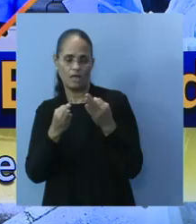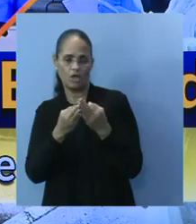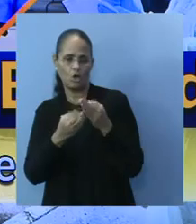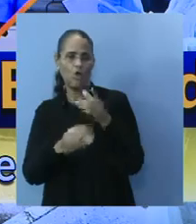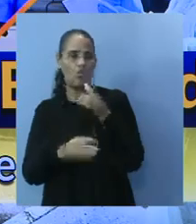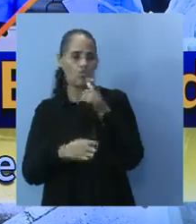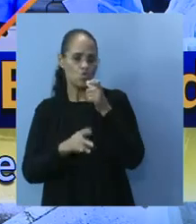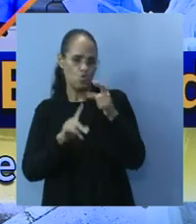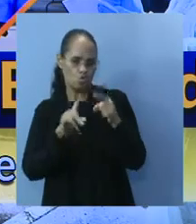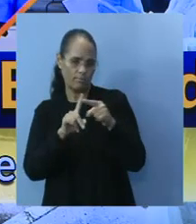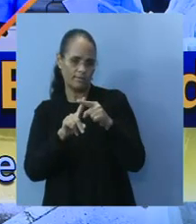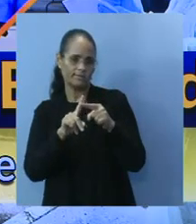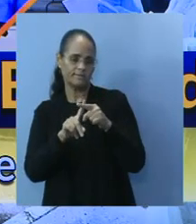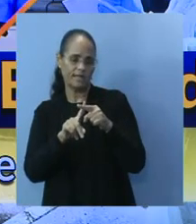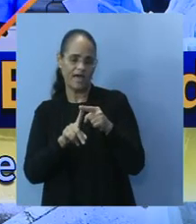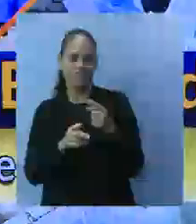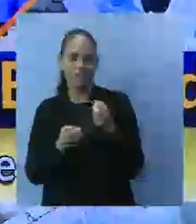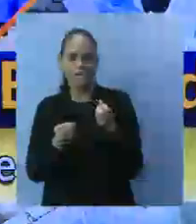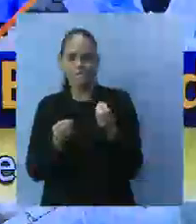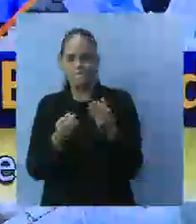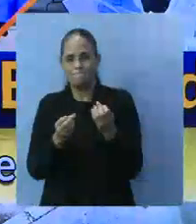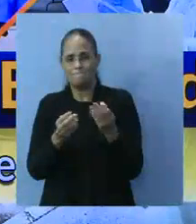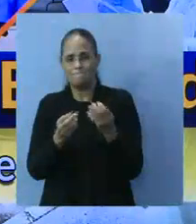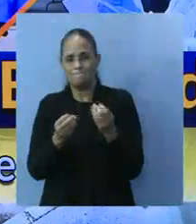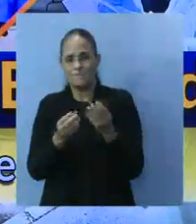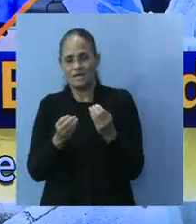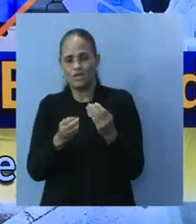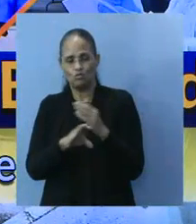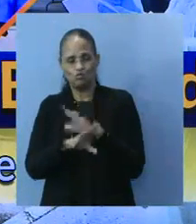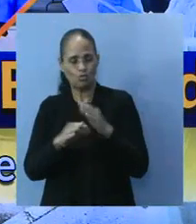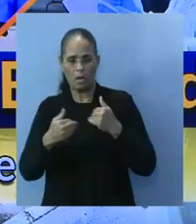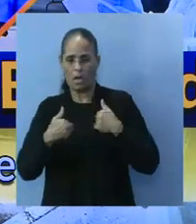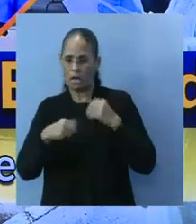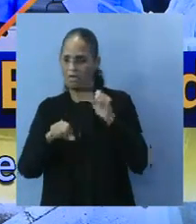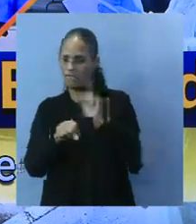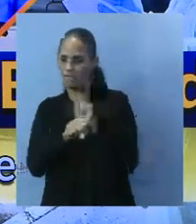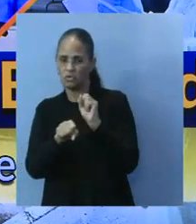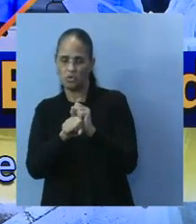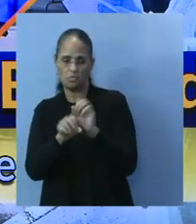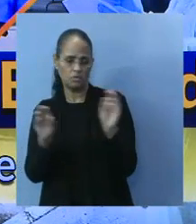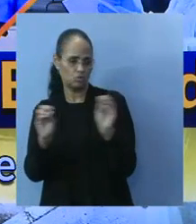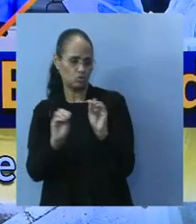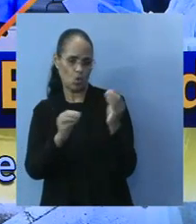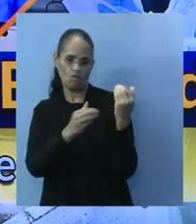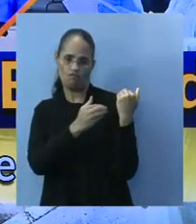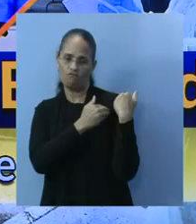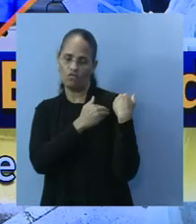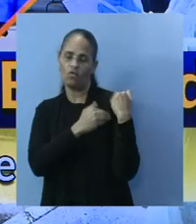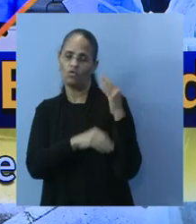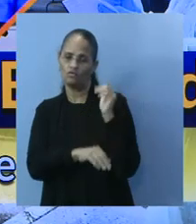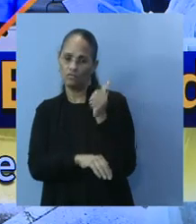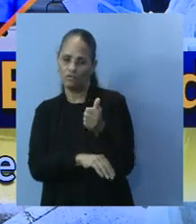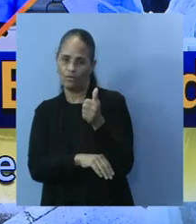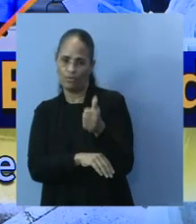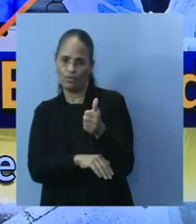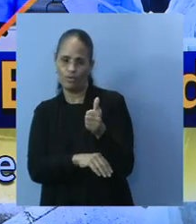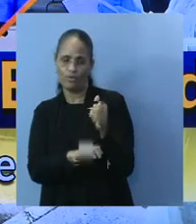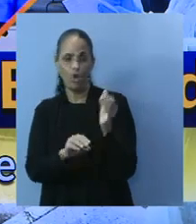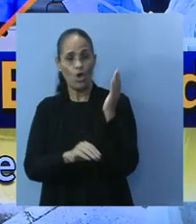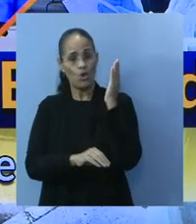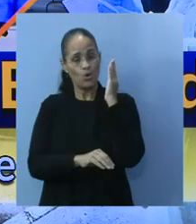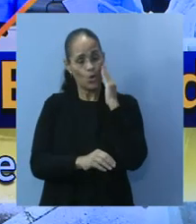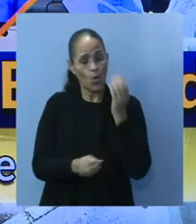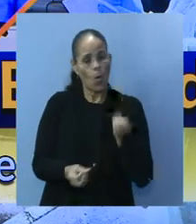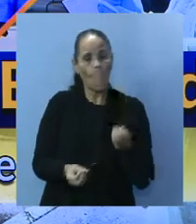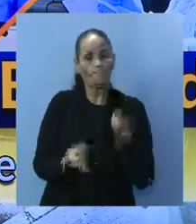positive for the virus, and there are many who have lost their jobs due to no fault of their own. We know that there are many